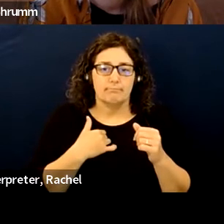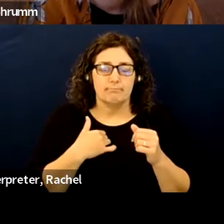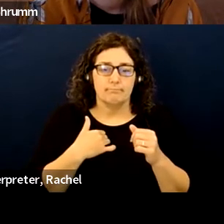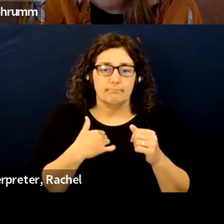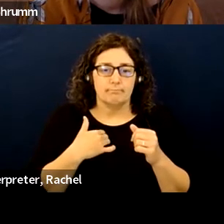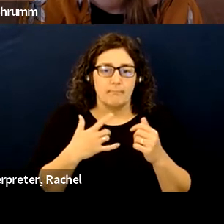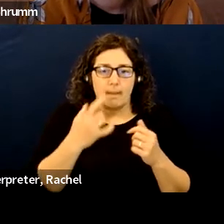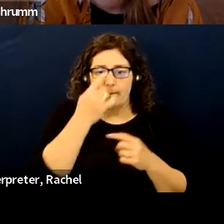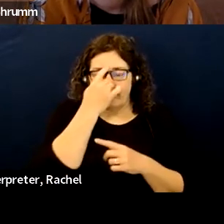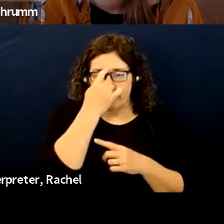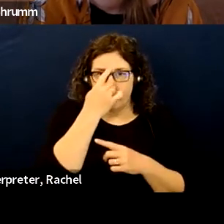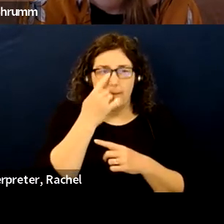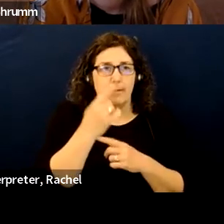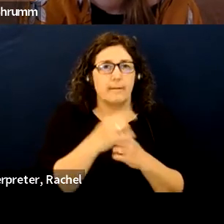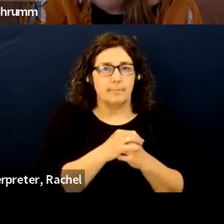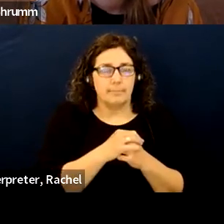I think one thing